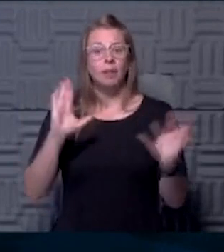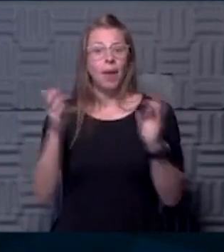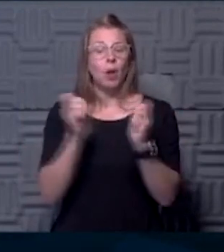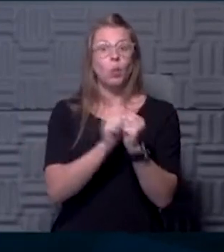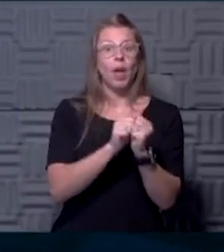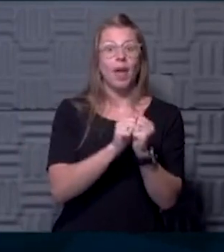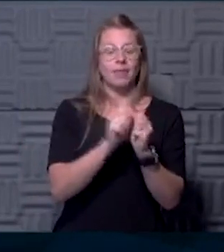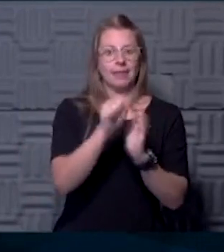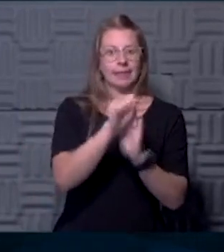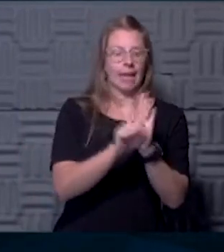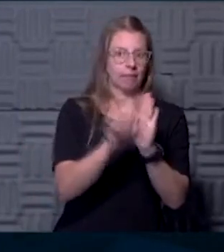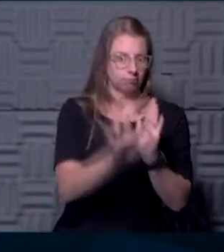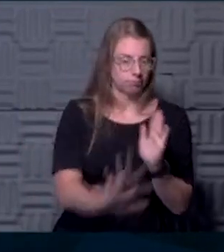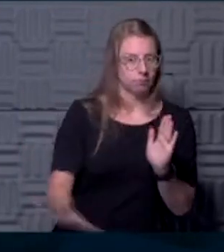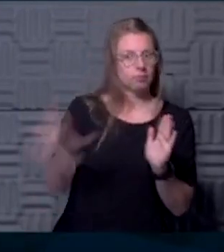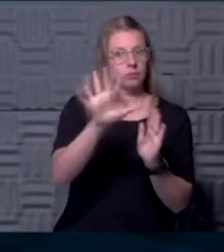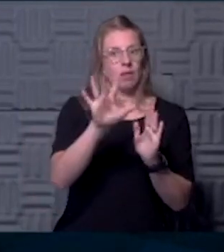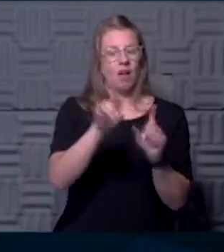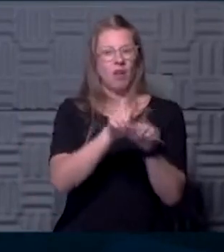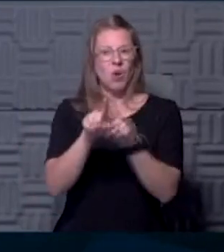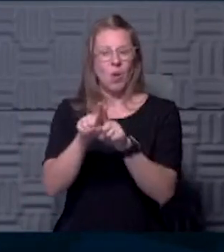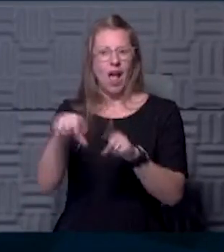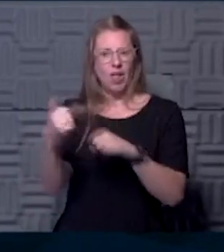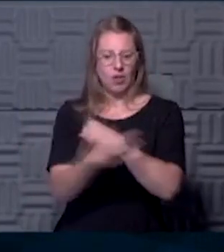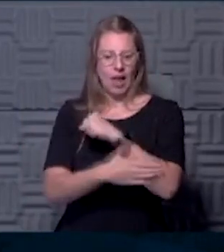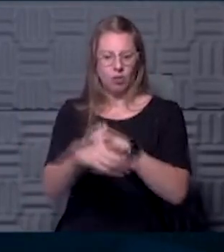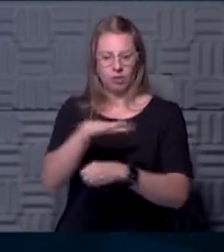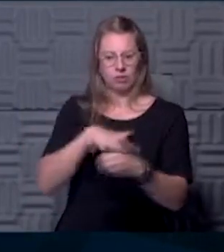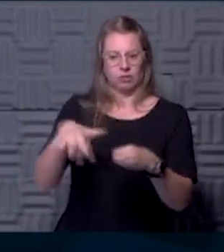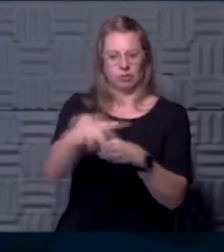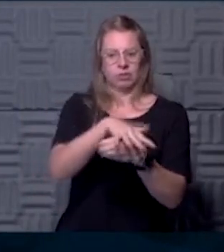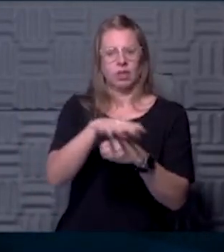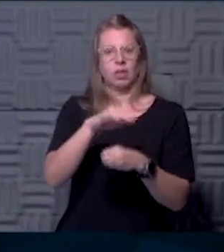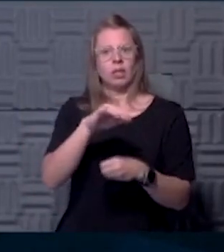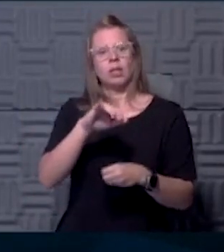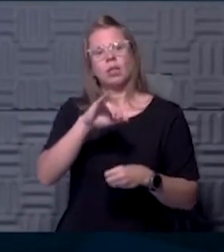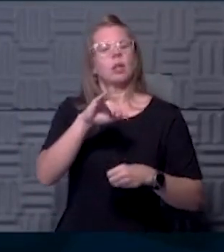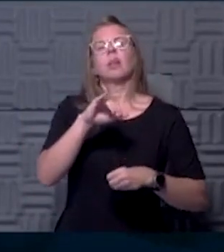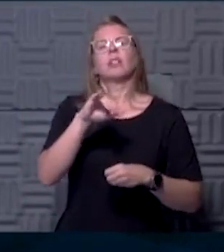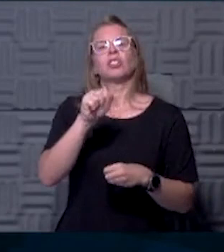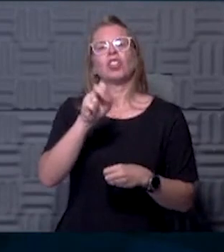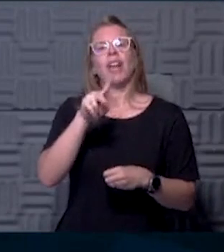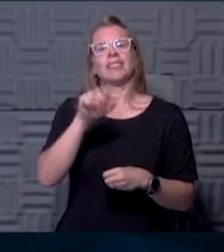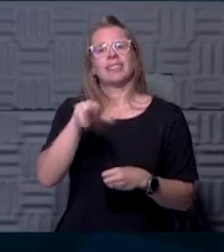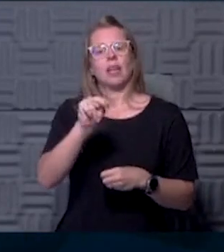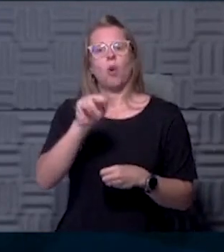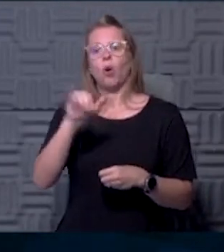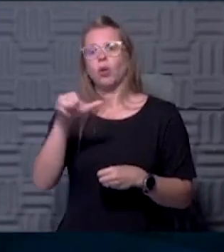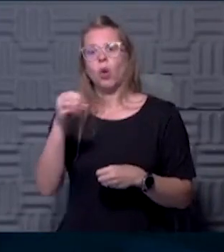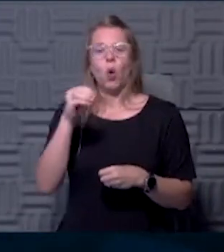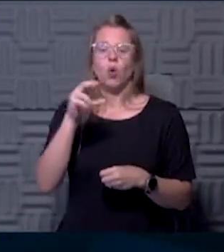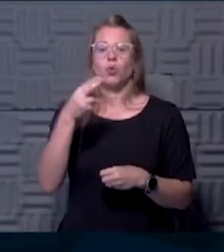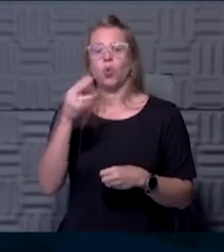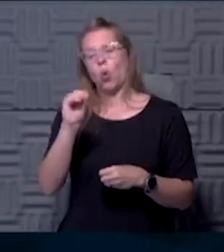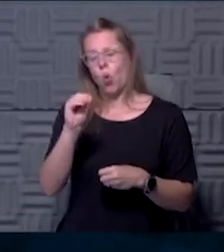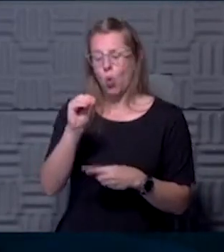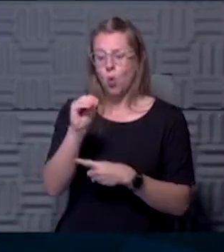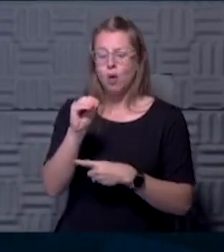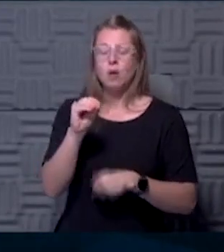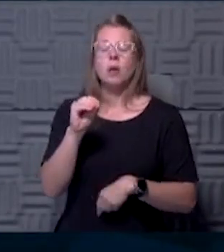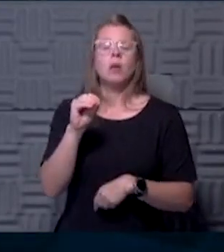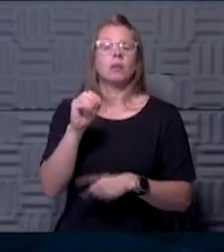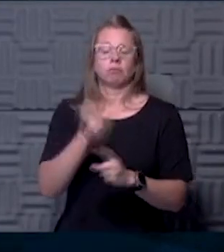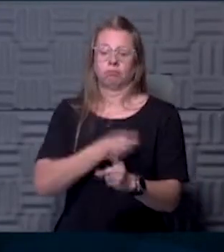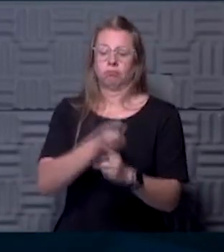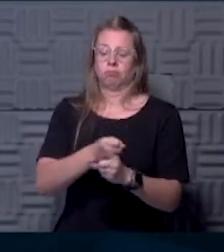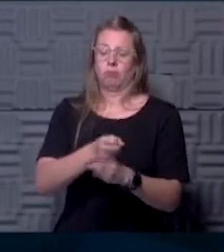to the state and other surrounding counties like Johnson County and KC-Mo, we're really getting hit pretty hard